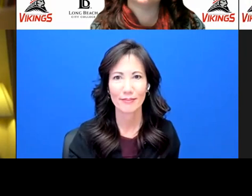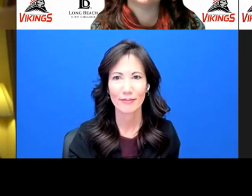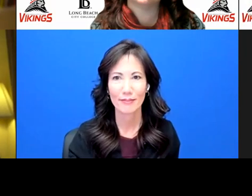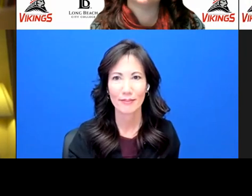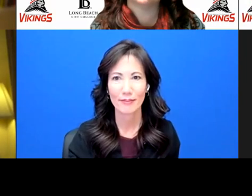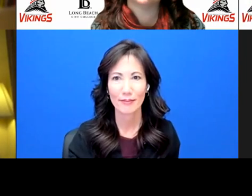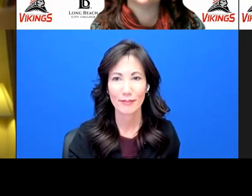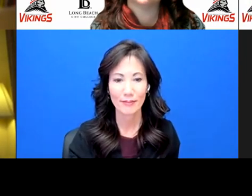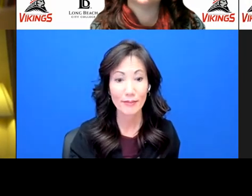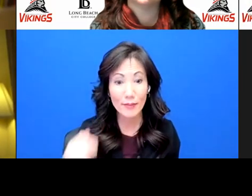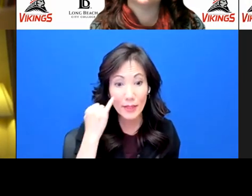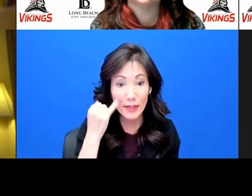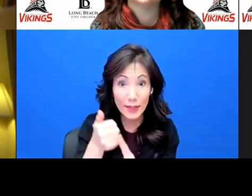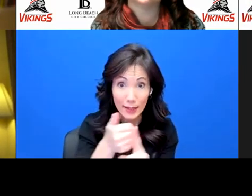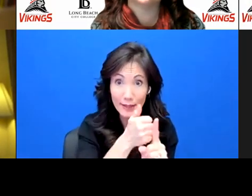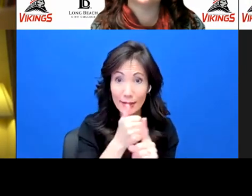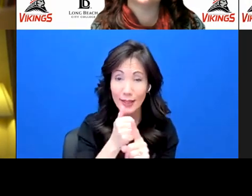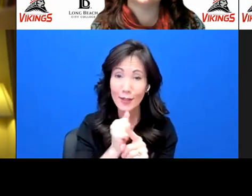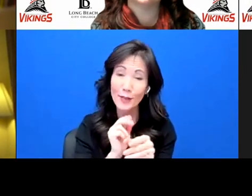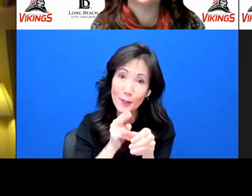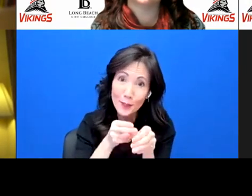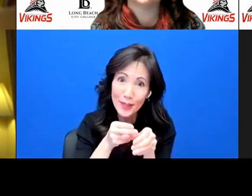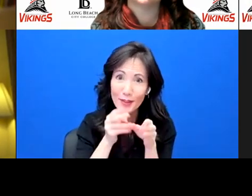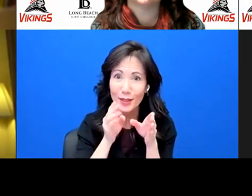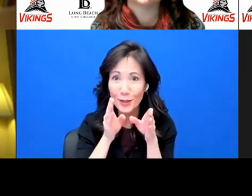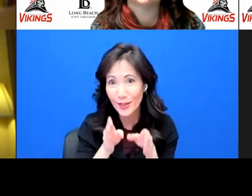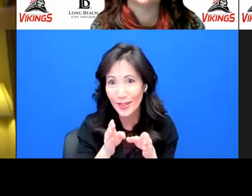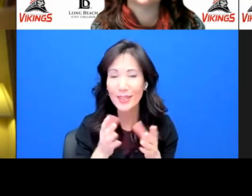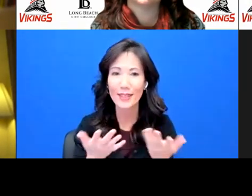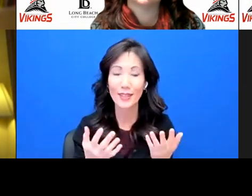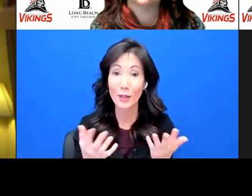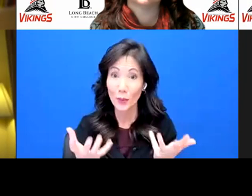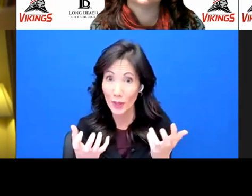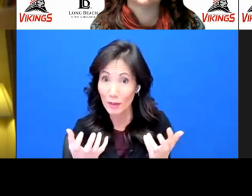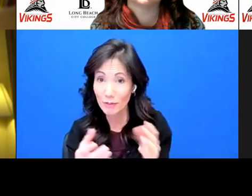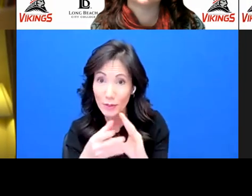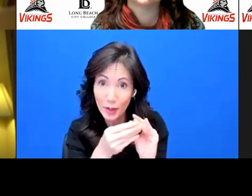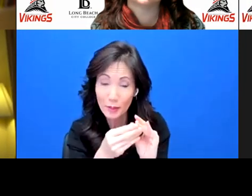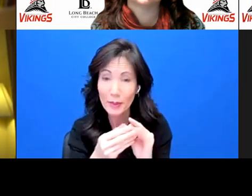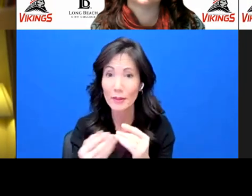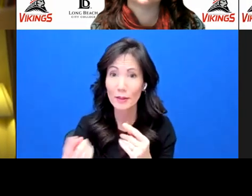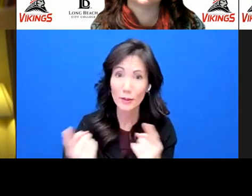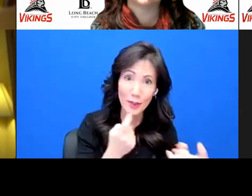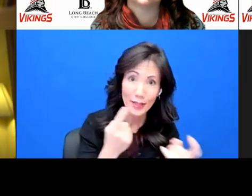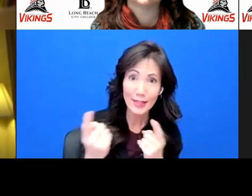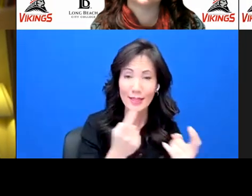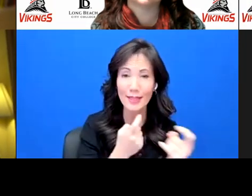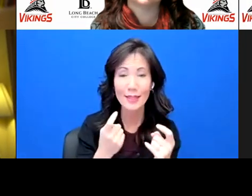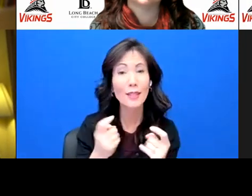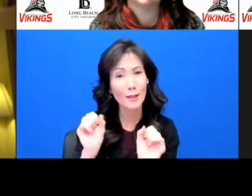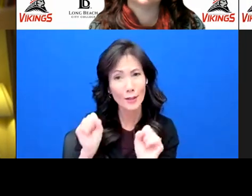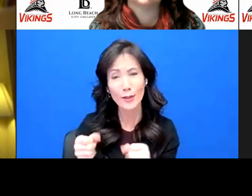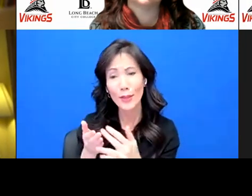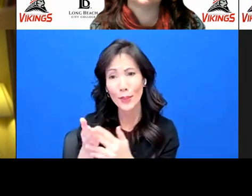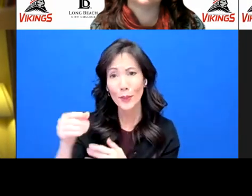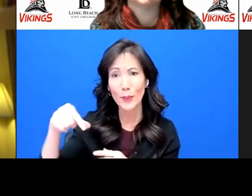a participant and attendee in this webinar, we welcome your comments and questions either through the Q&A feature,